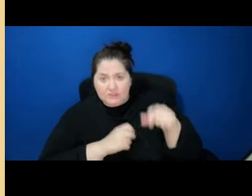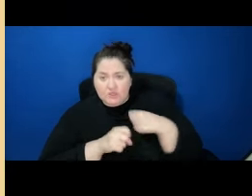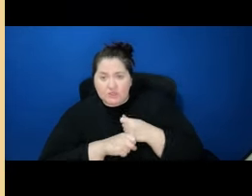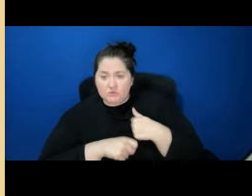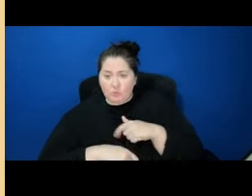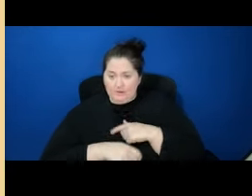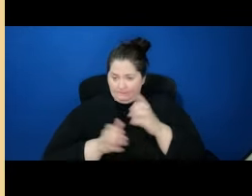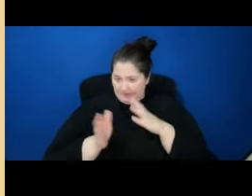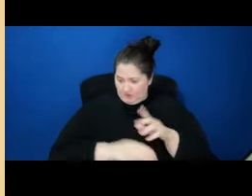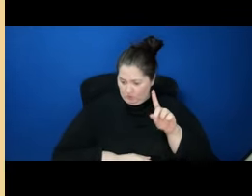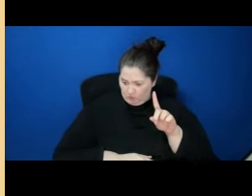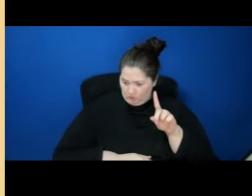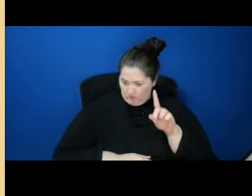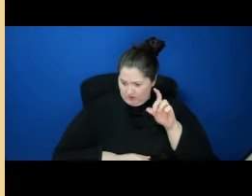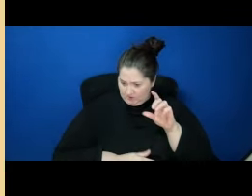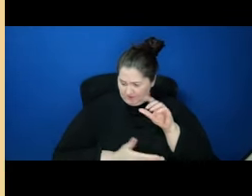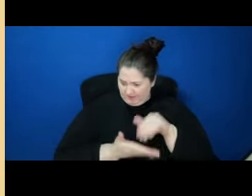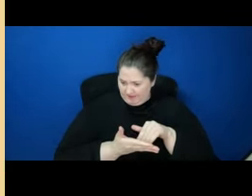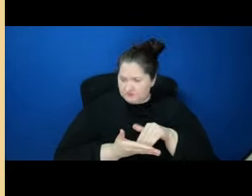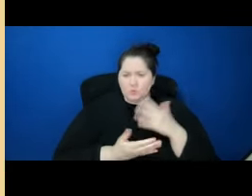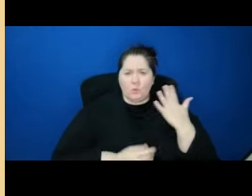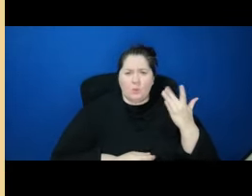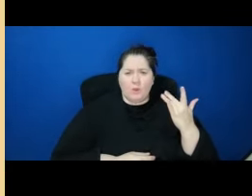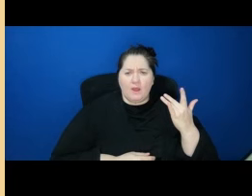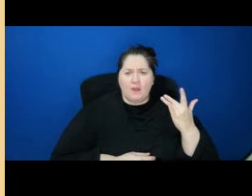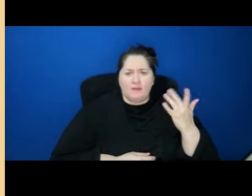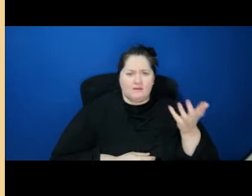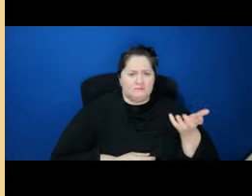100,000. Why is that?